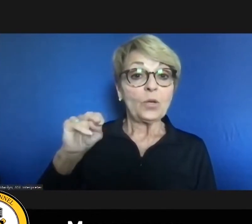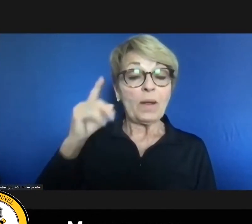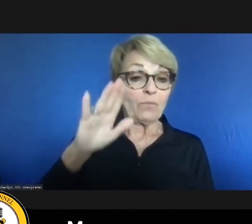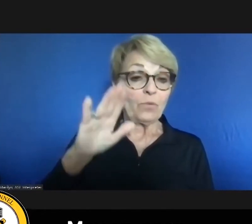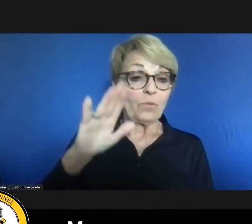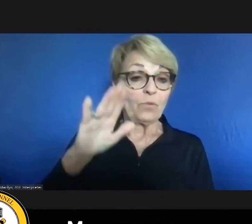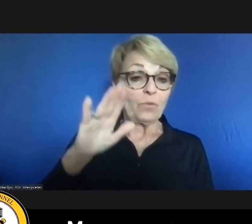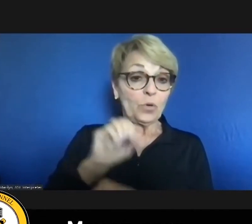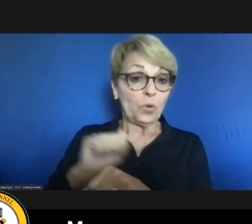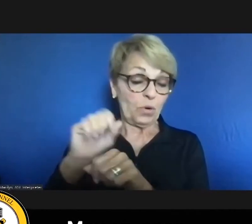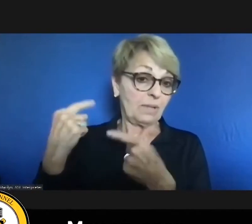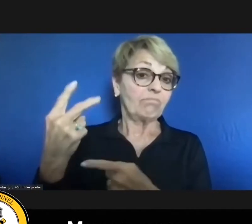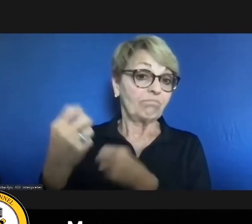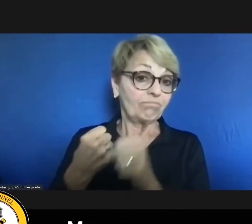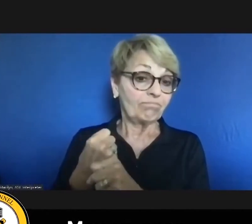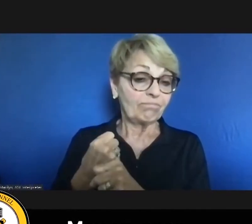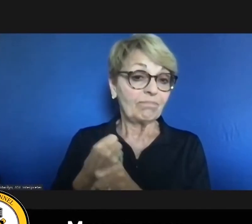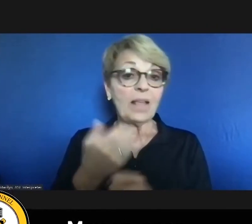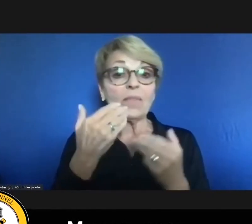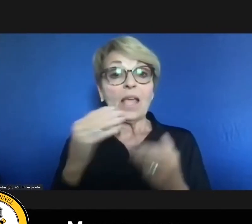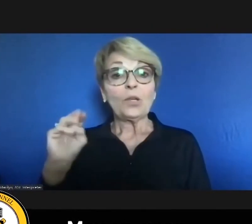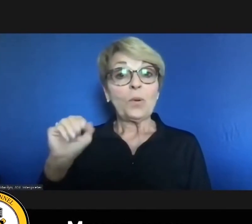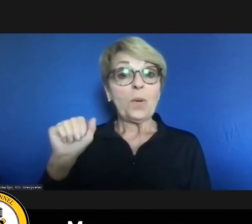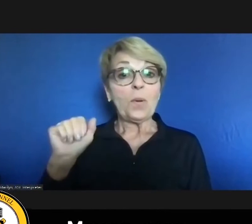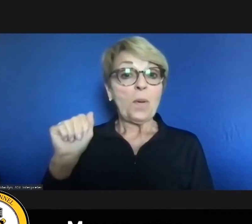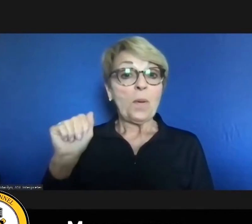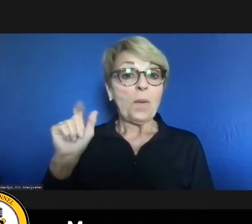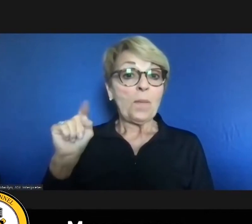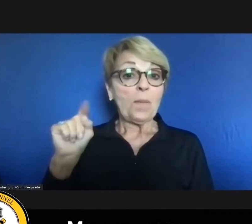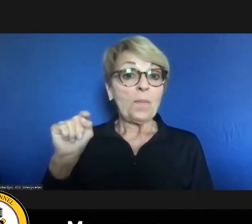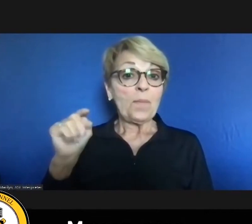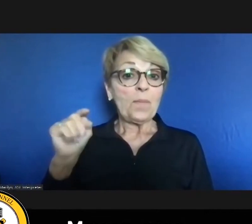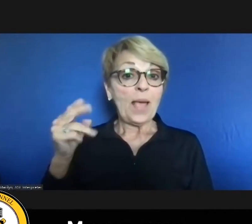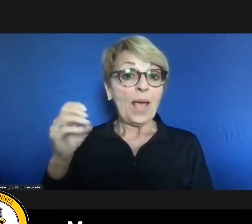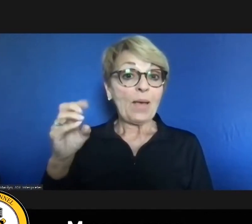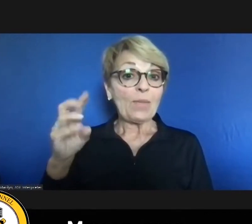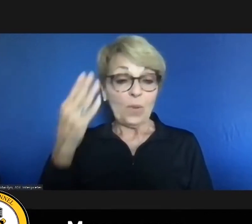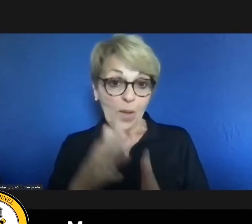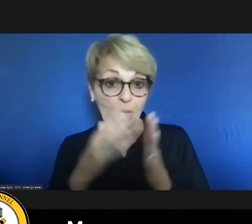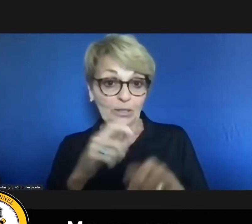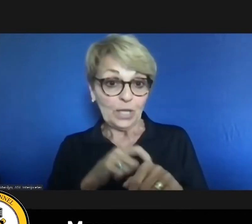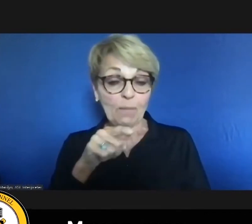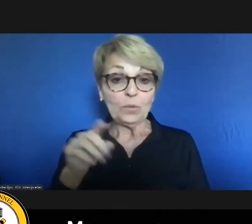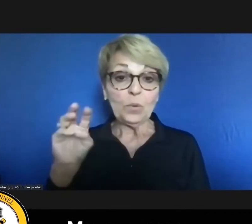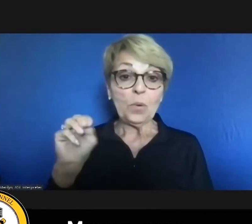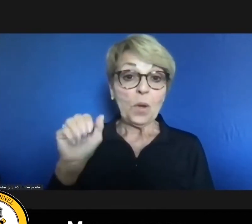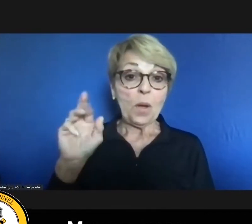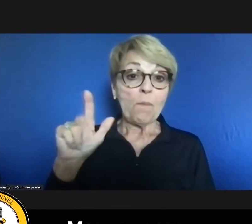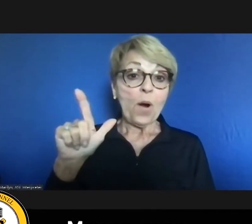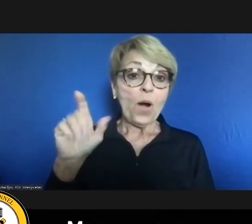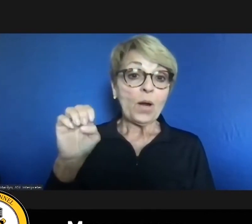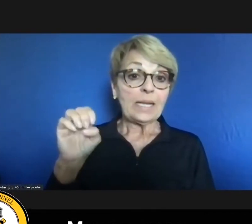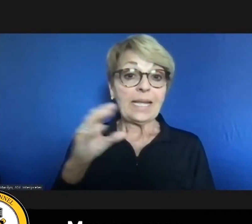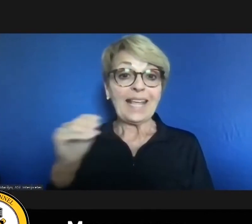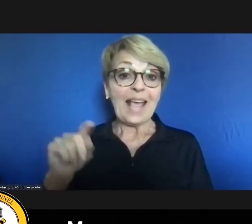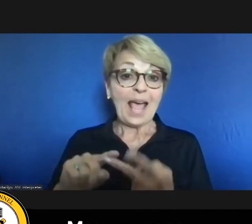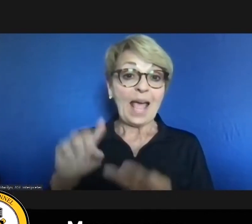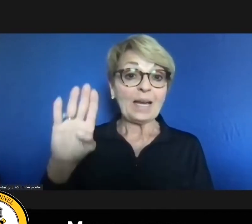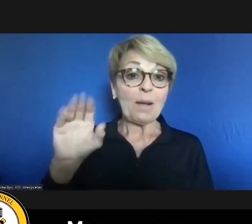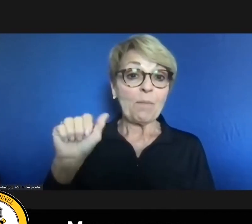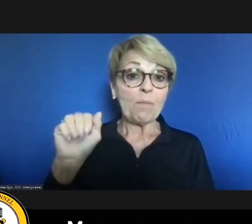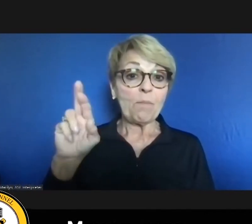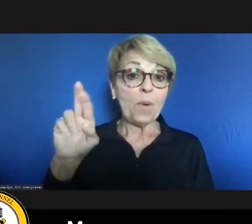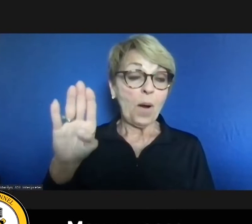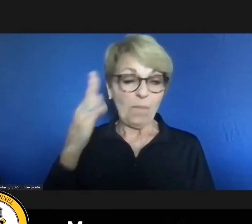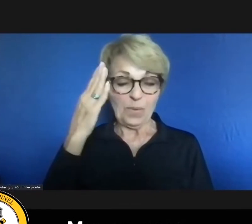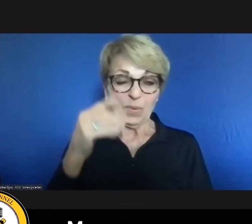of years. Thank you to Matthew. I know how much time you and Marley and Barb, I know you joined the congregation